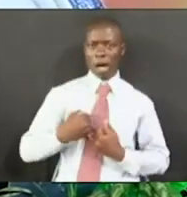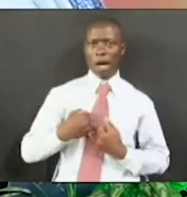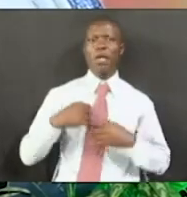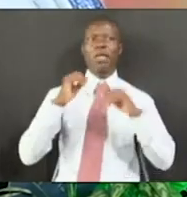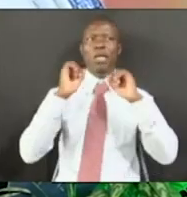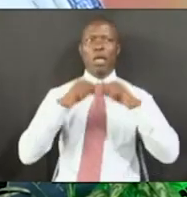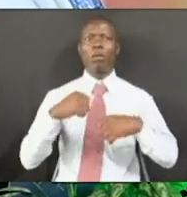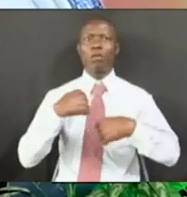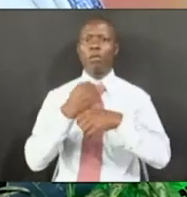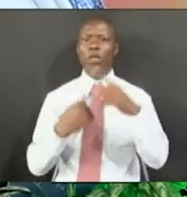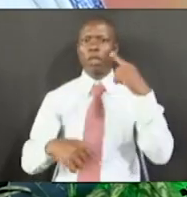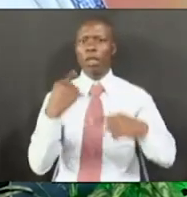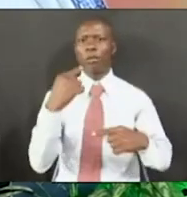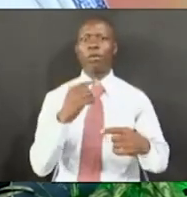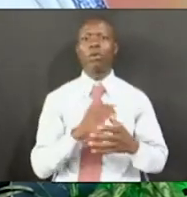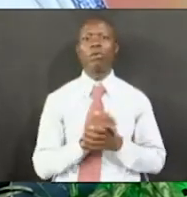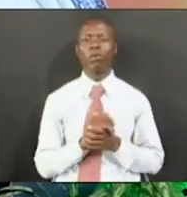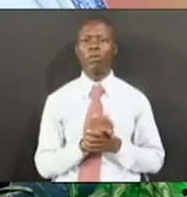you a champion.